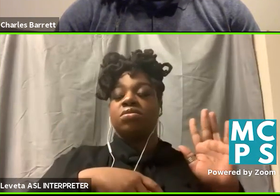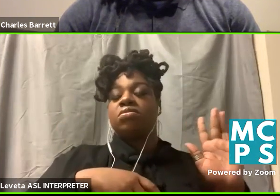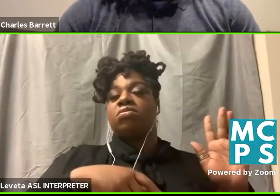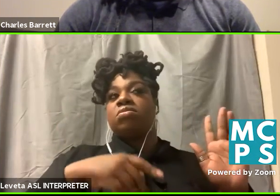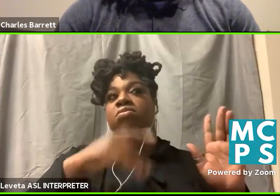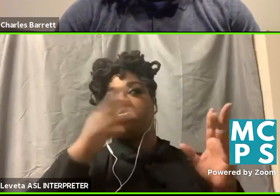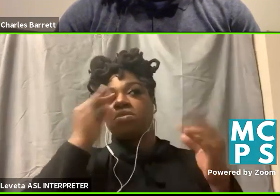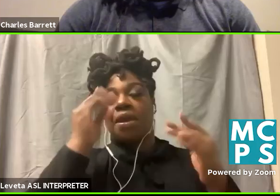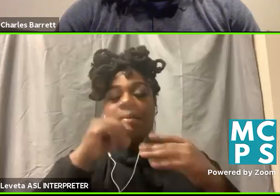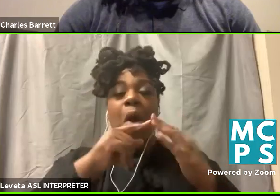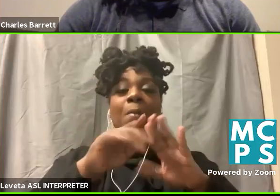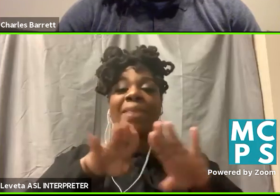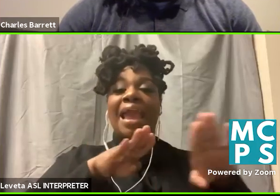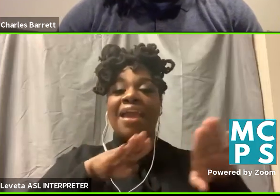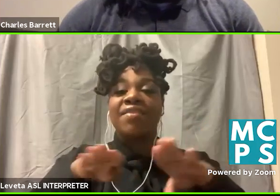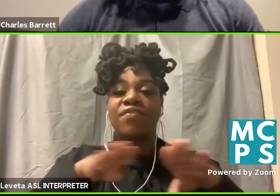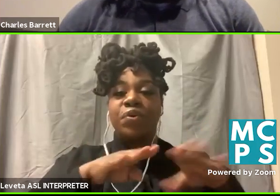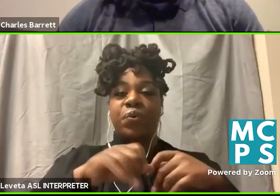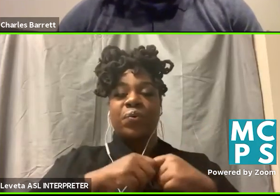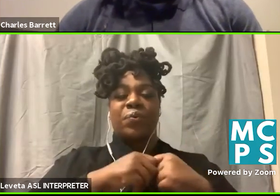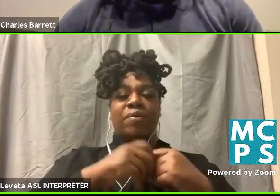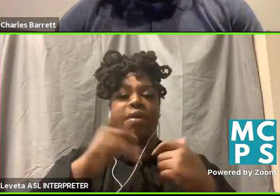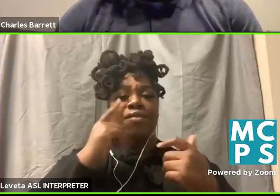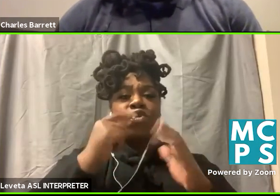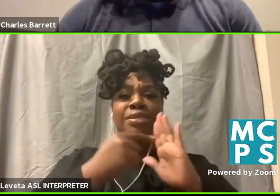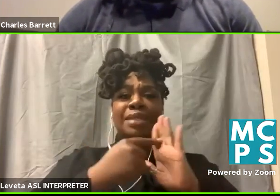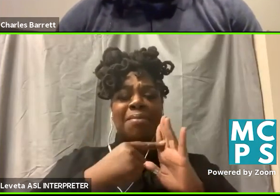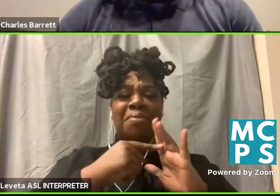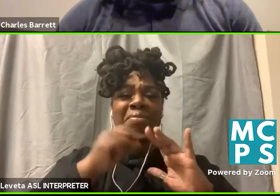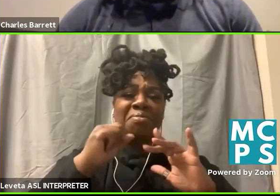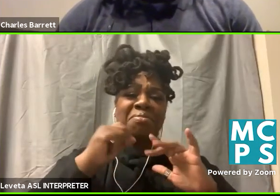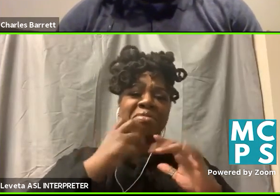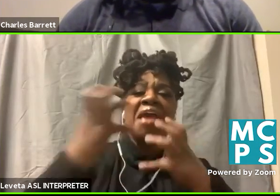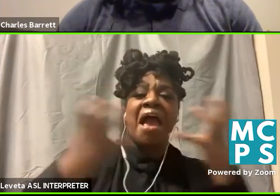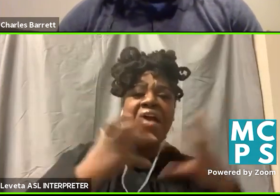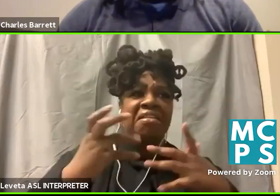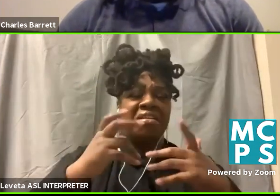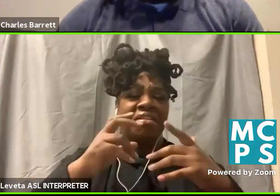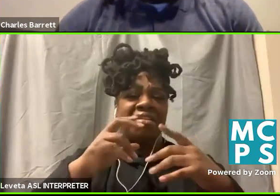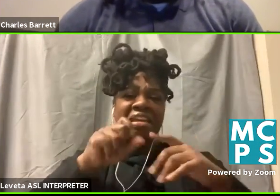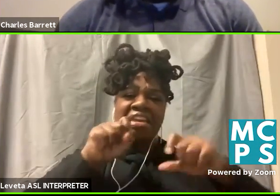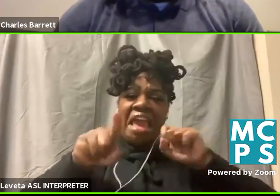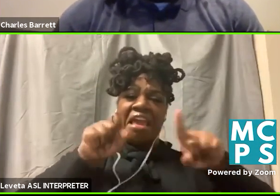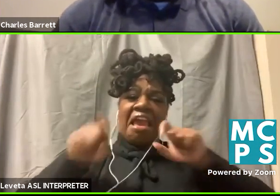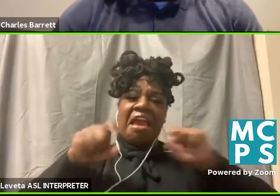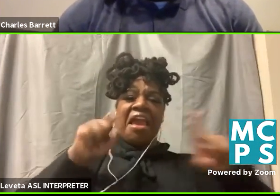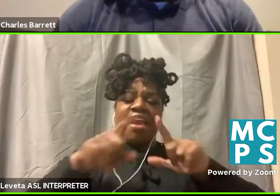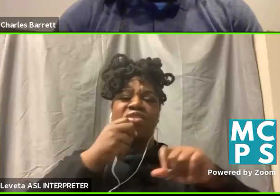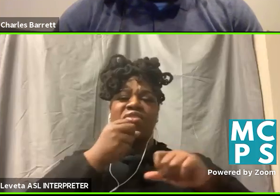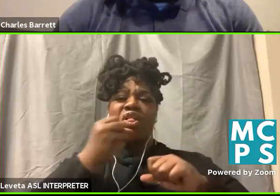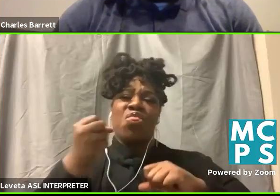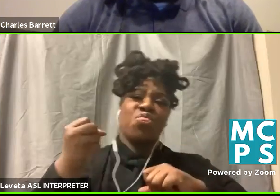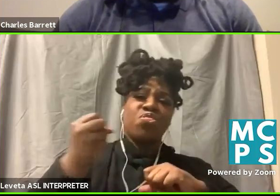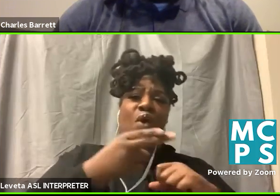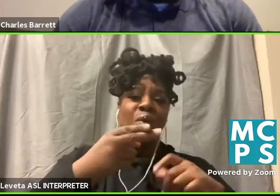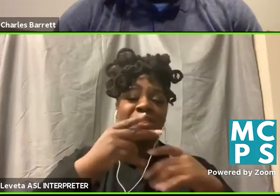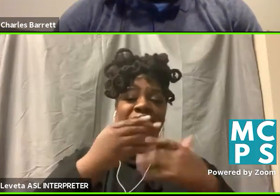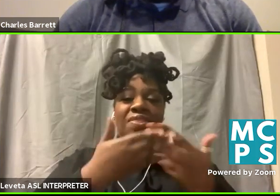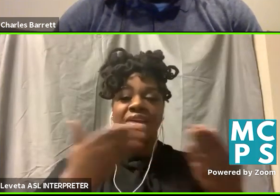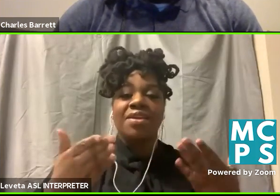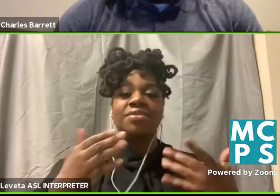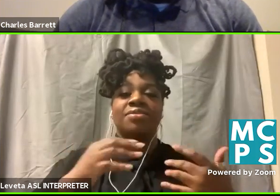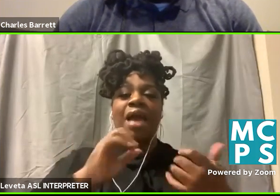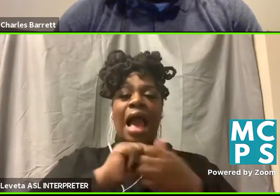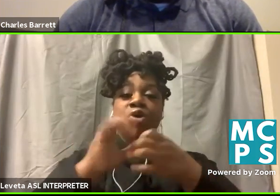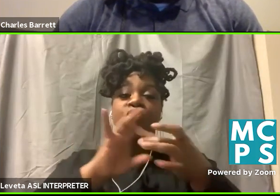have behaviors, the yelling, kicking, throwing things, whatever, to the withdrawn depression, anxiety.